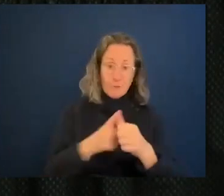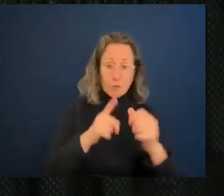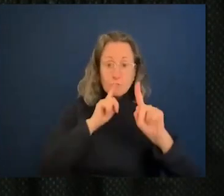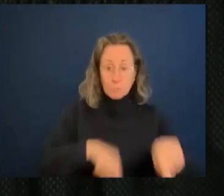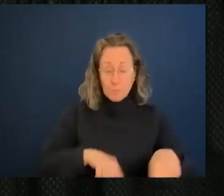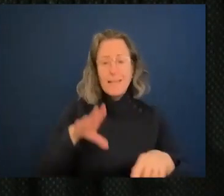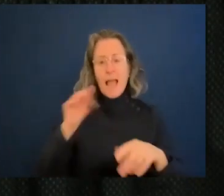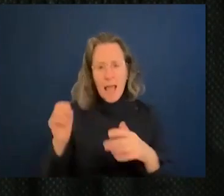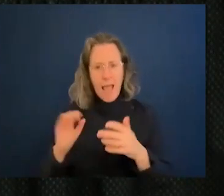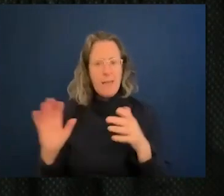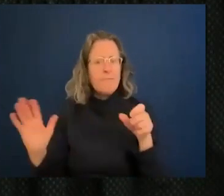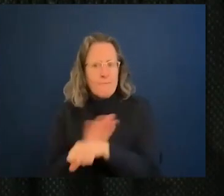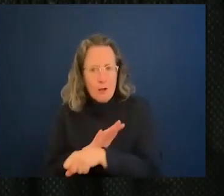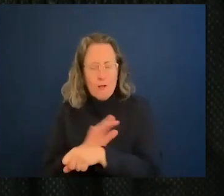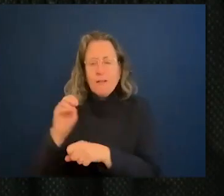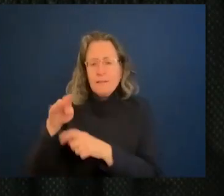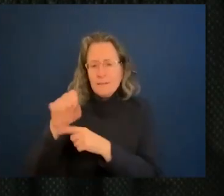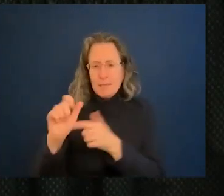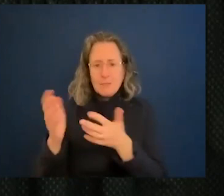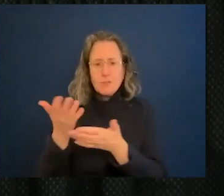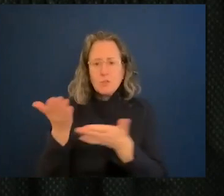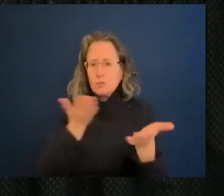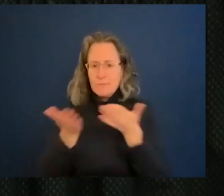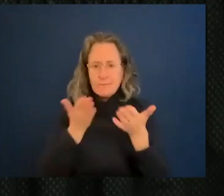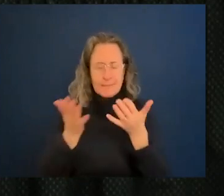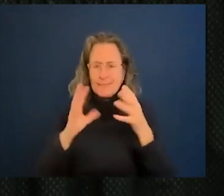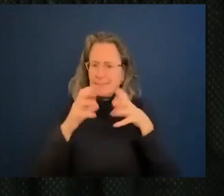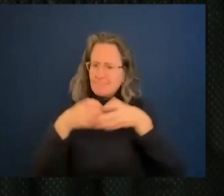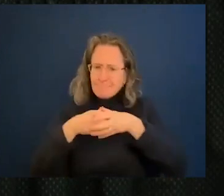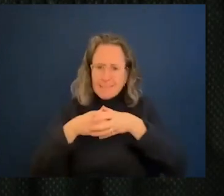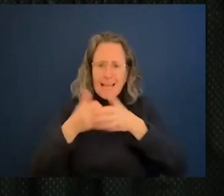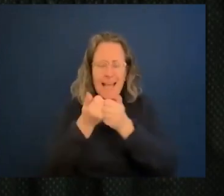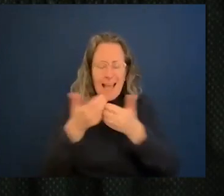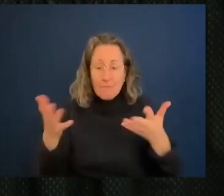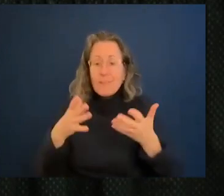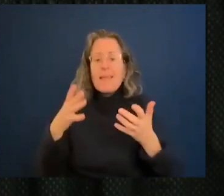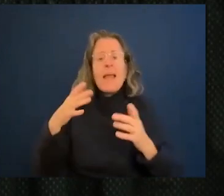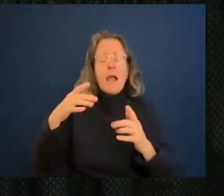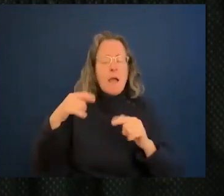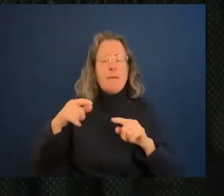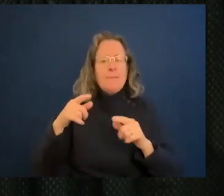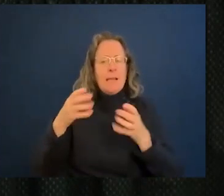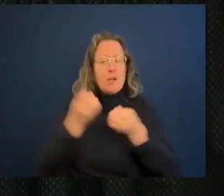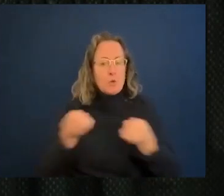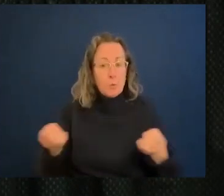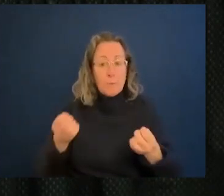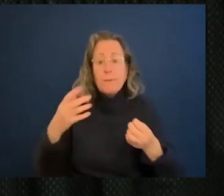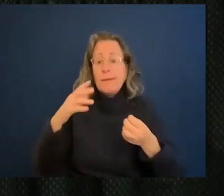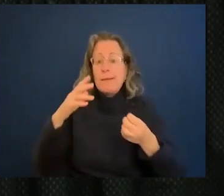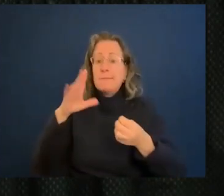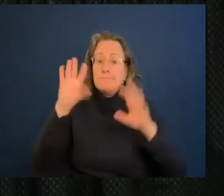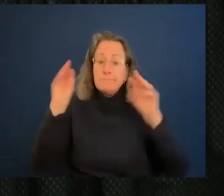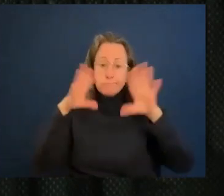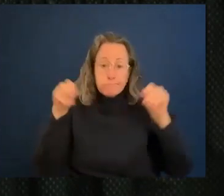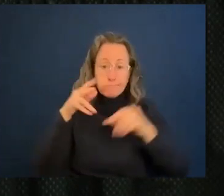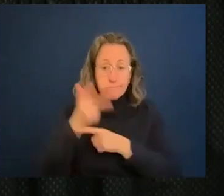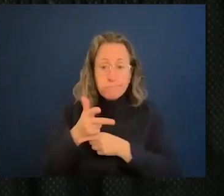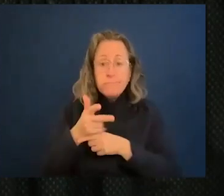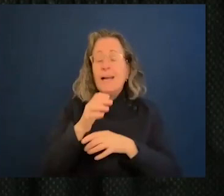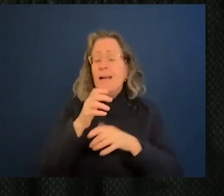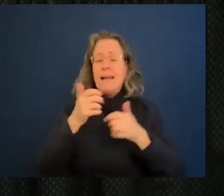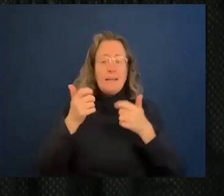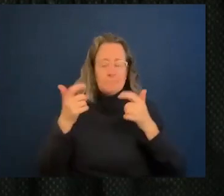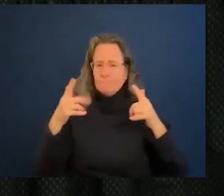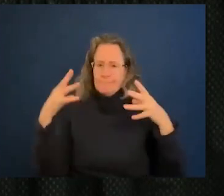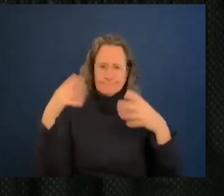and they would need to have dedicated equipment in town to be able to do that so to me it's service standards great and so what we're